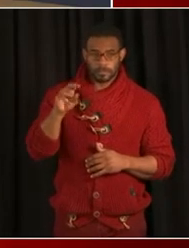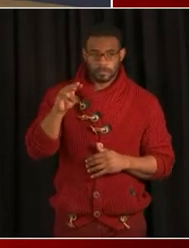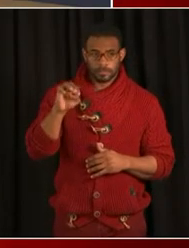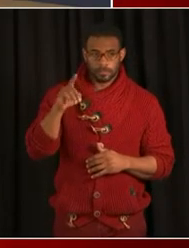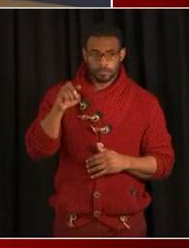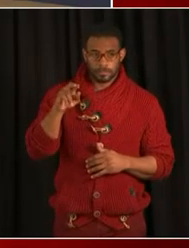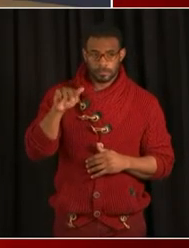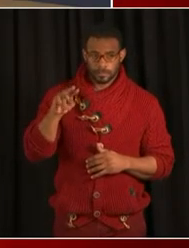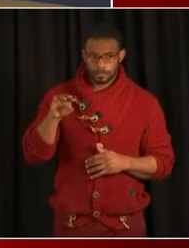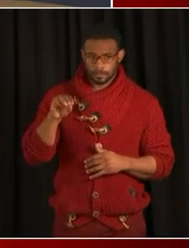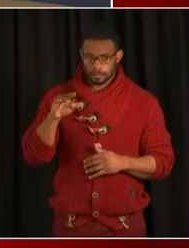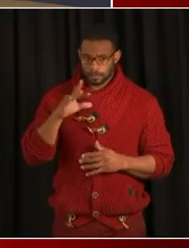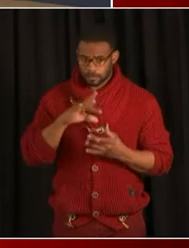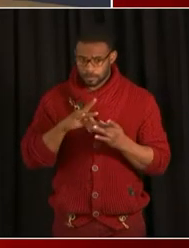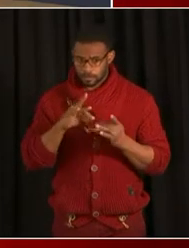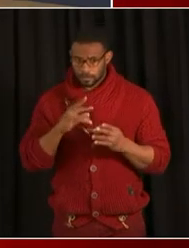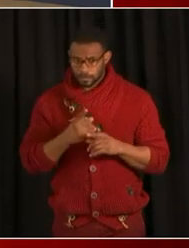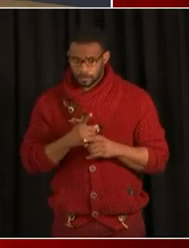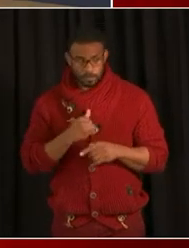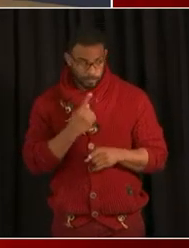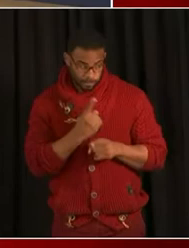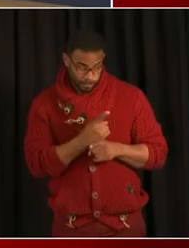hope I'm saying that right.